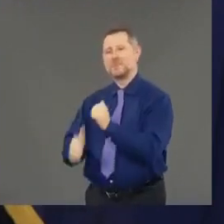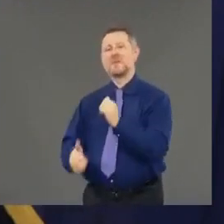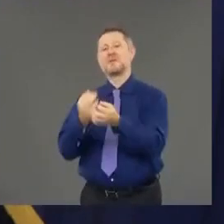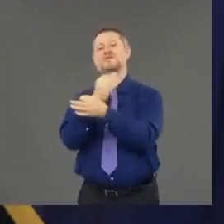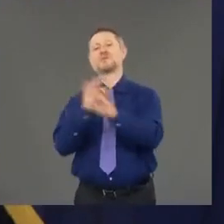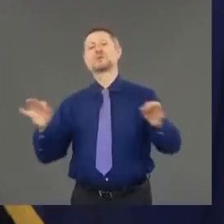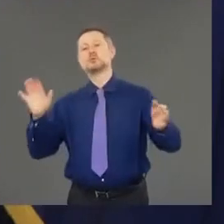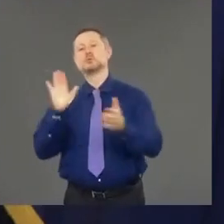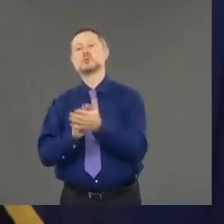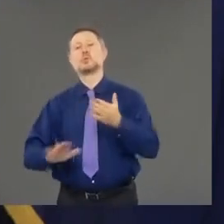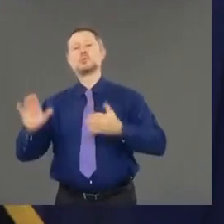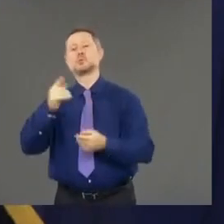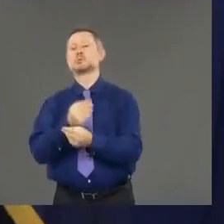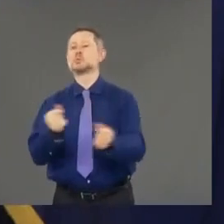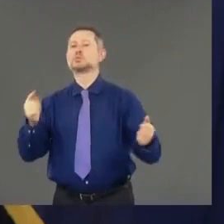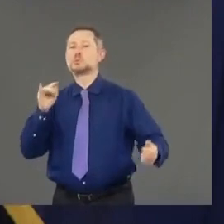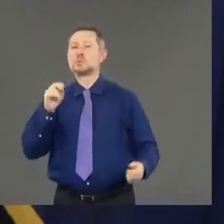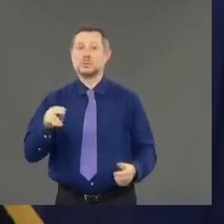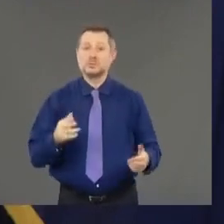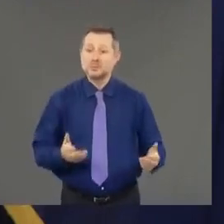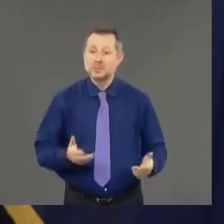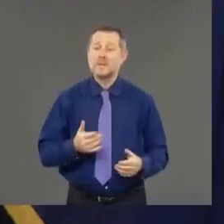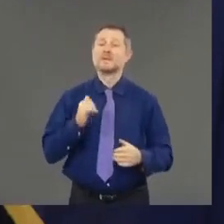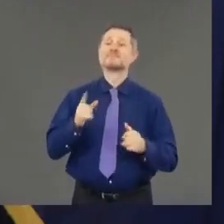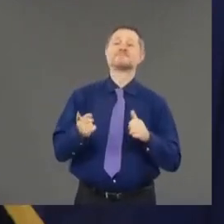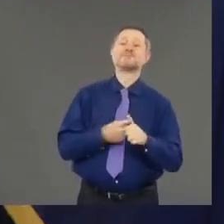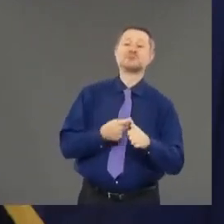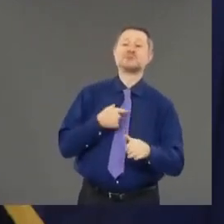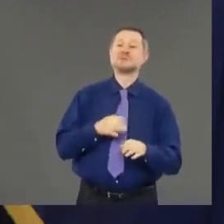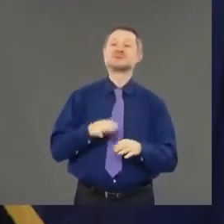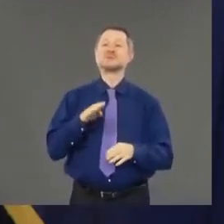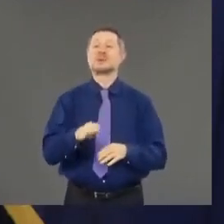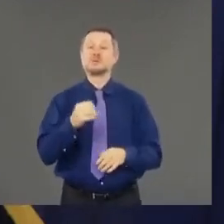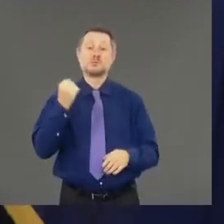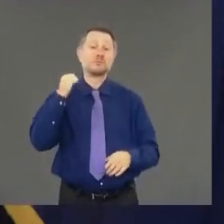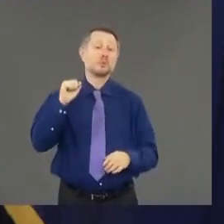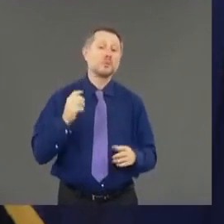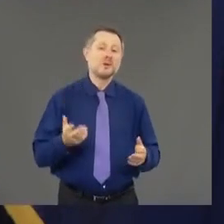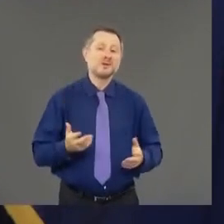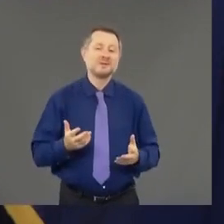The first step of the protest is just a raising of the issue